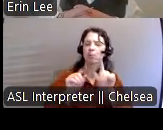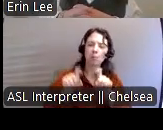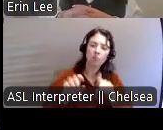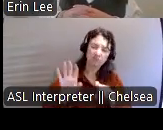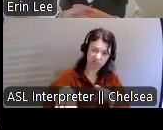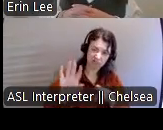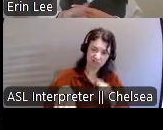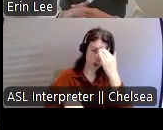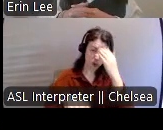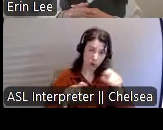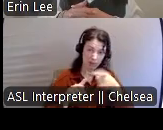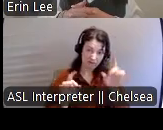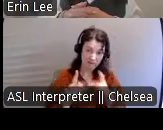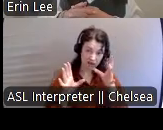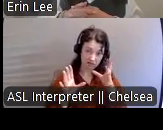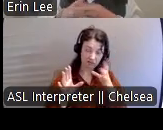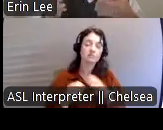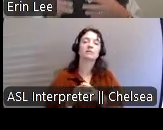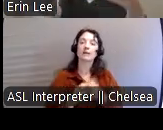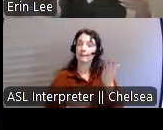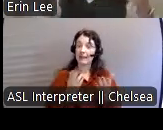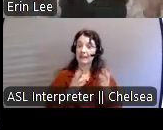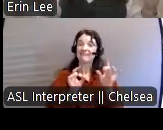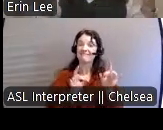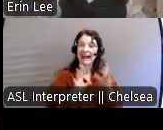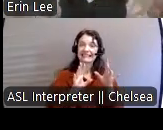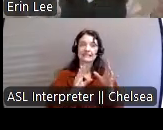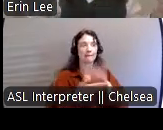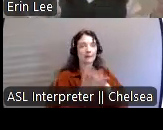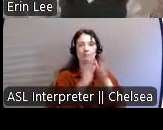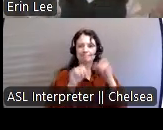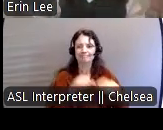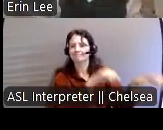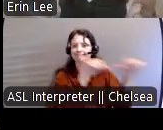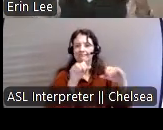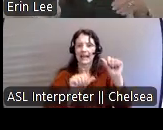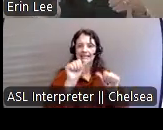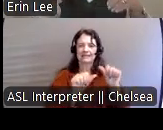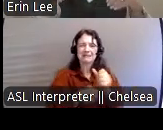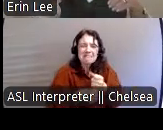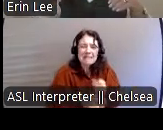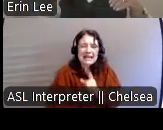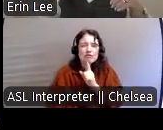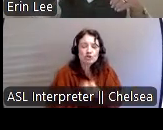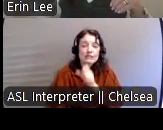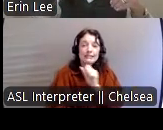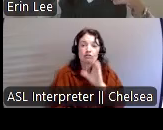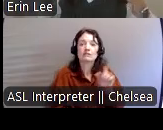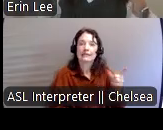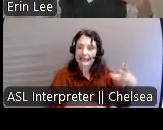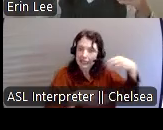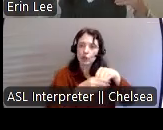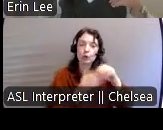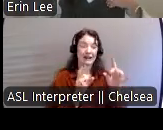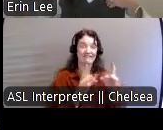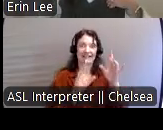violence, including violence as a standard assessment. We need to make sure that with our senior folks that we're including violence as a standard part of